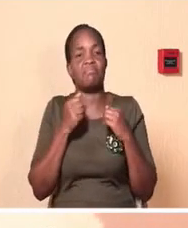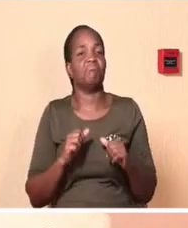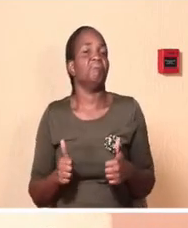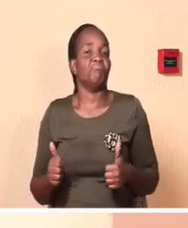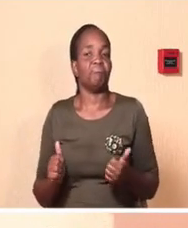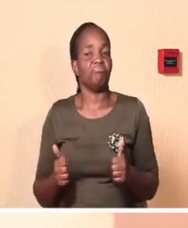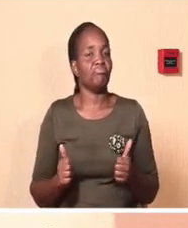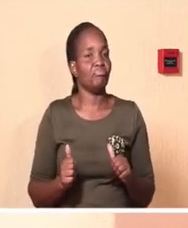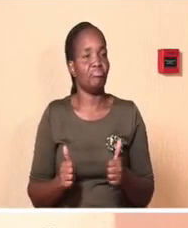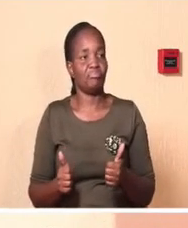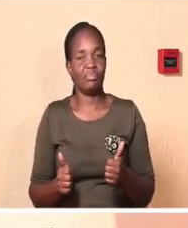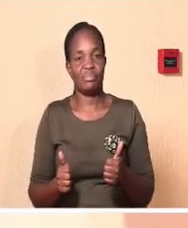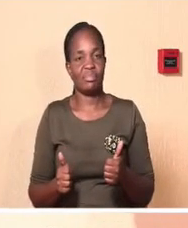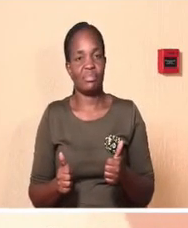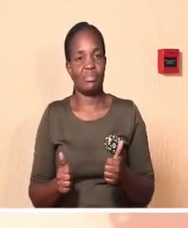are deceiving yourself.